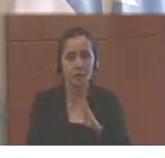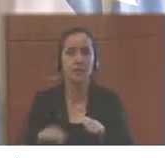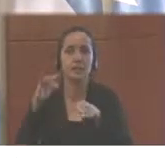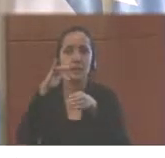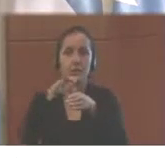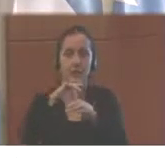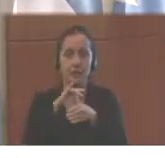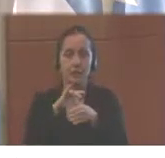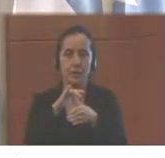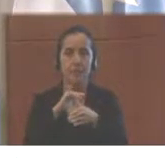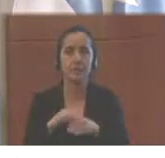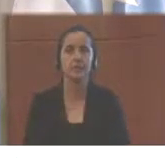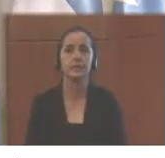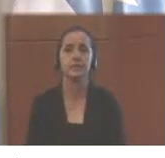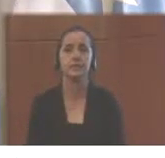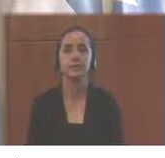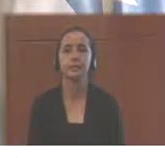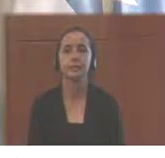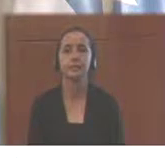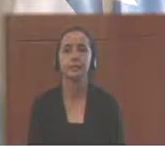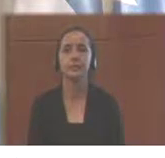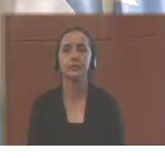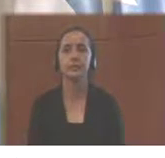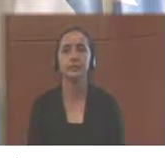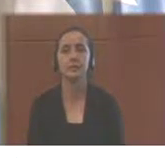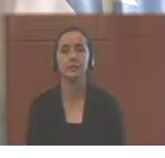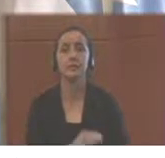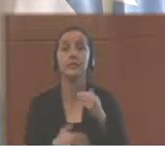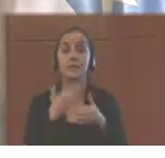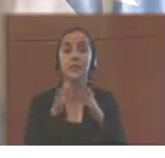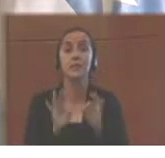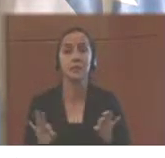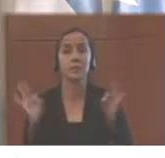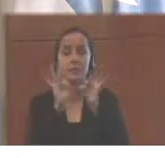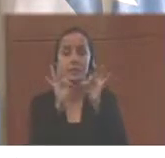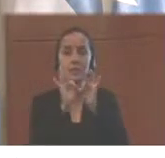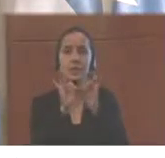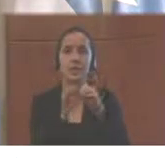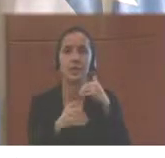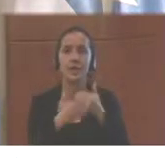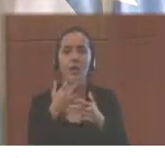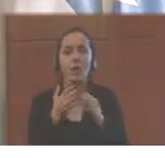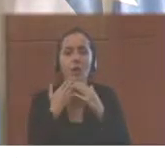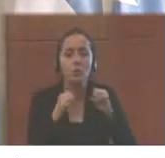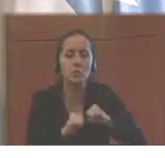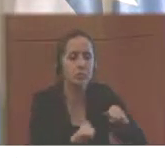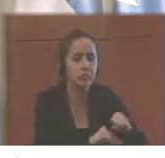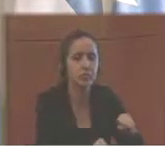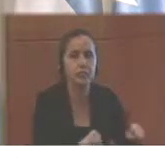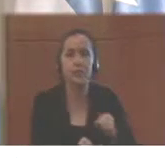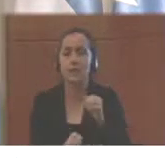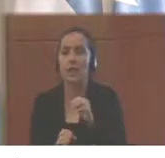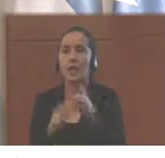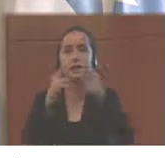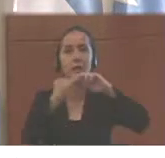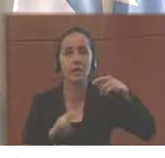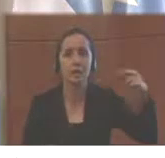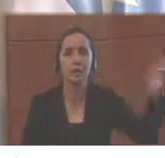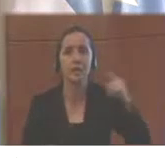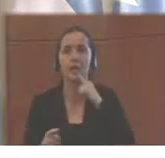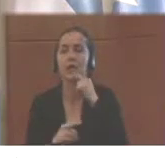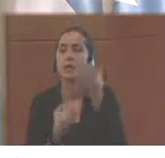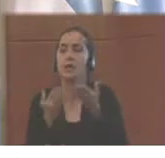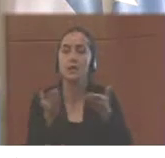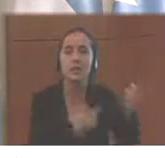and especially in the disaster risk management in all its phases. We recognize the importance to have